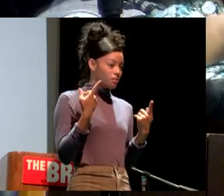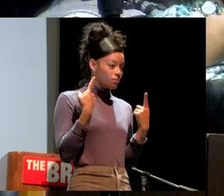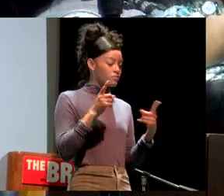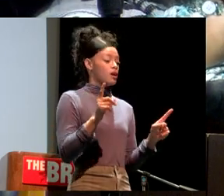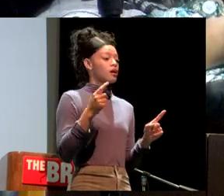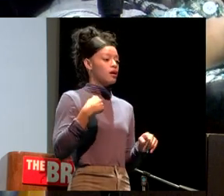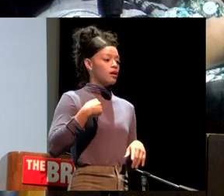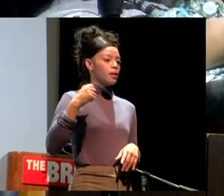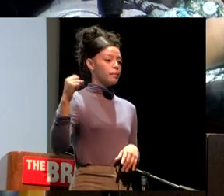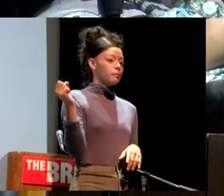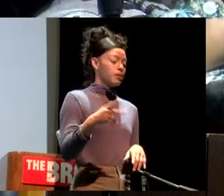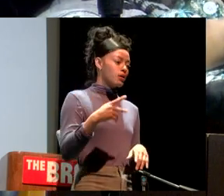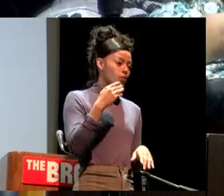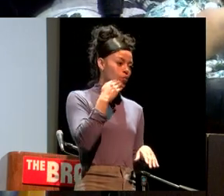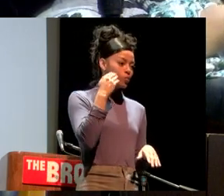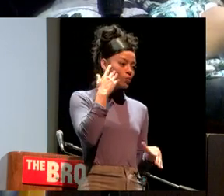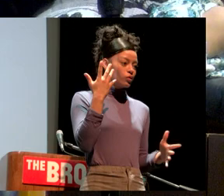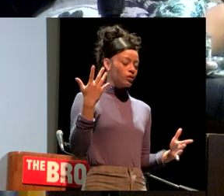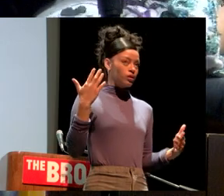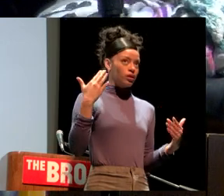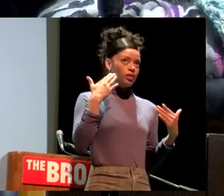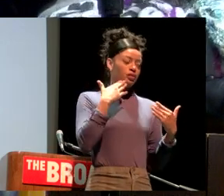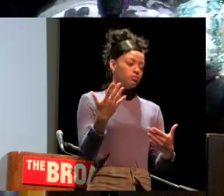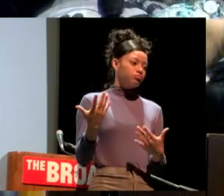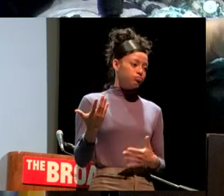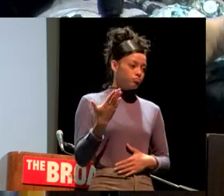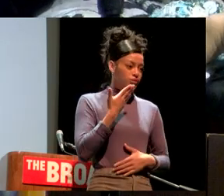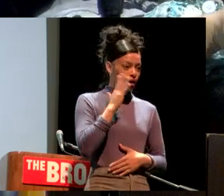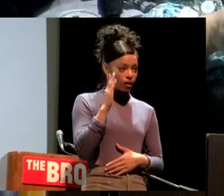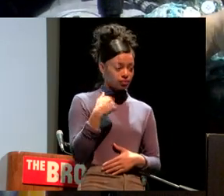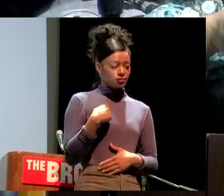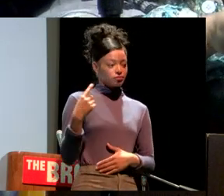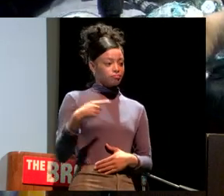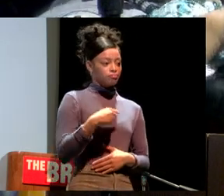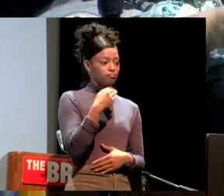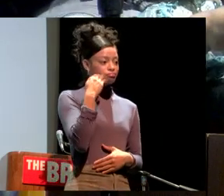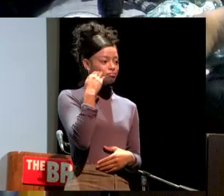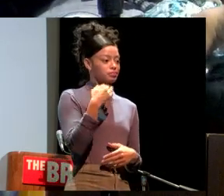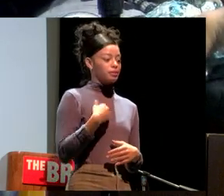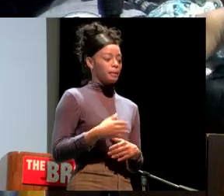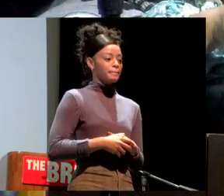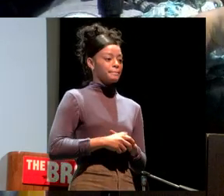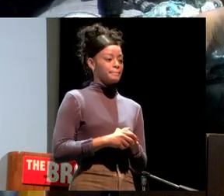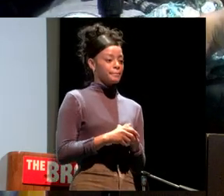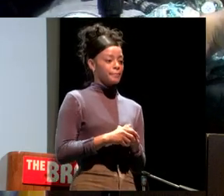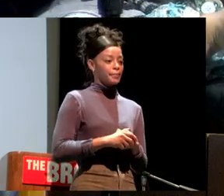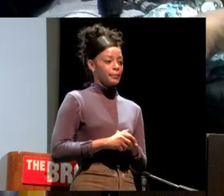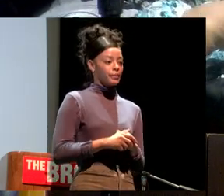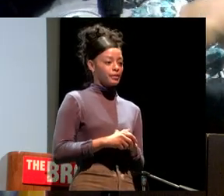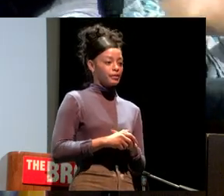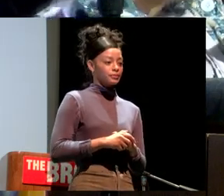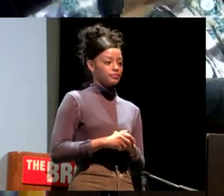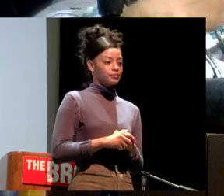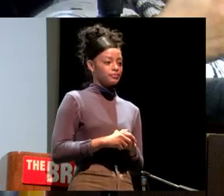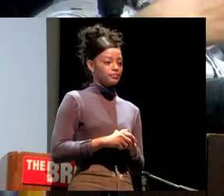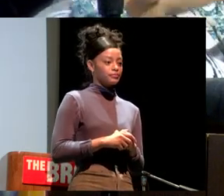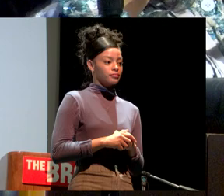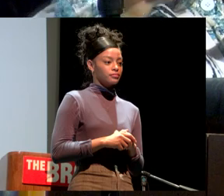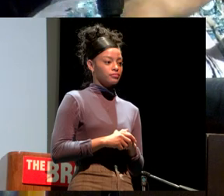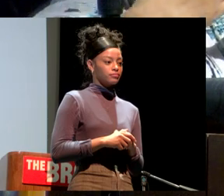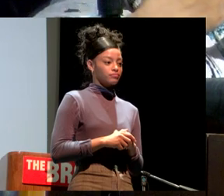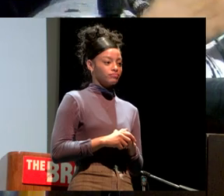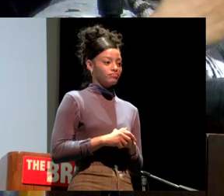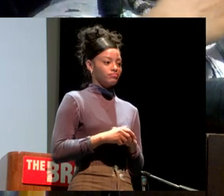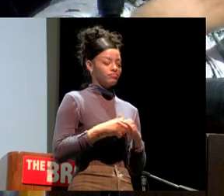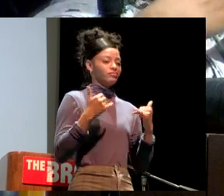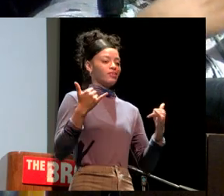so much. And then I go out from the, you know, this passport control, and then breathing the air